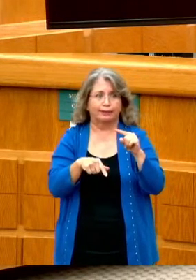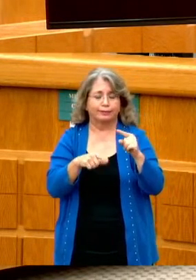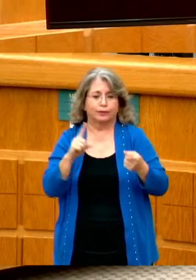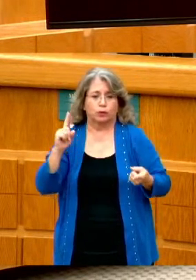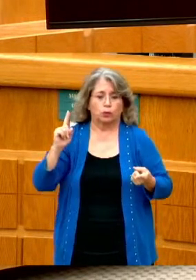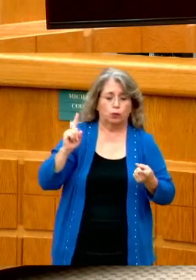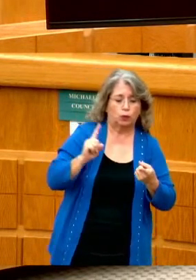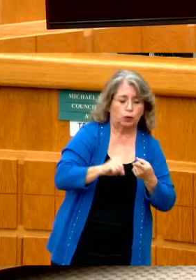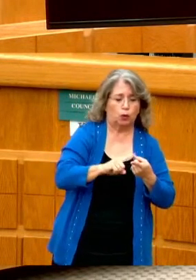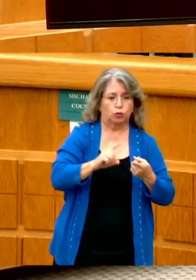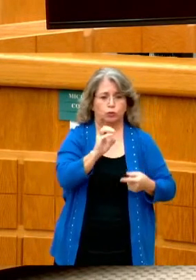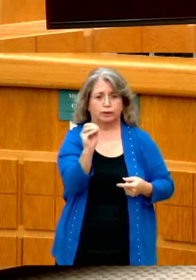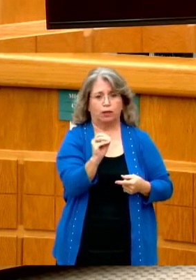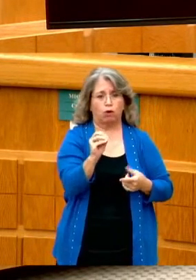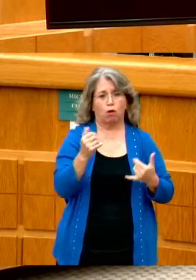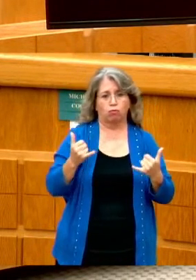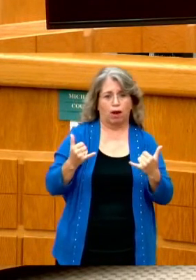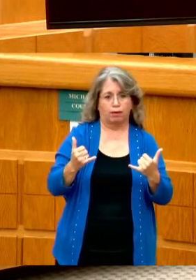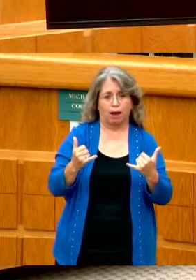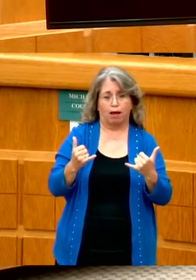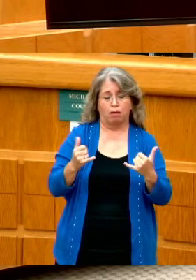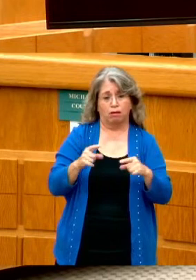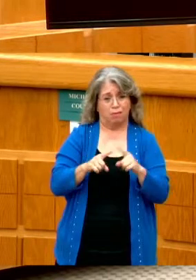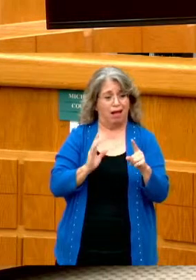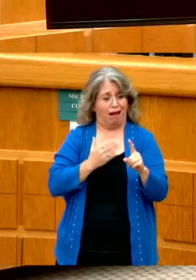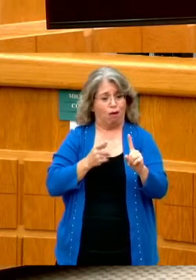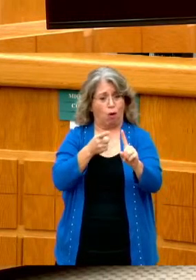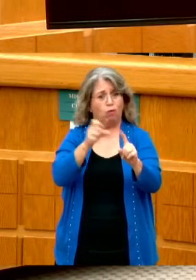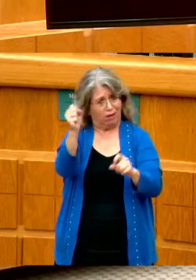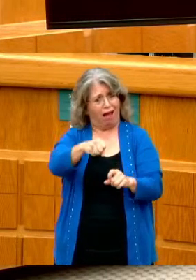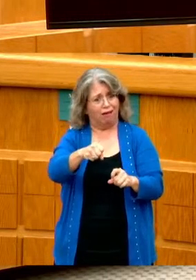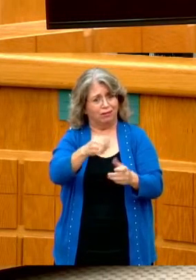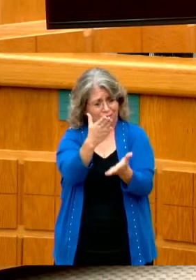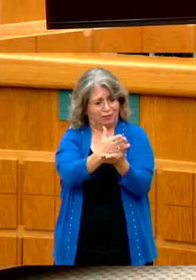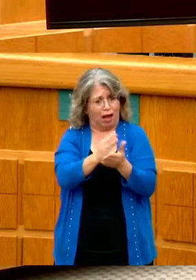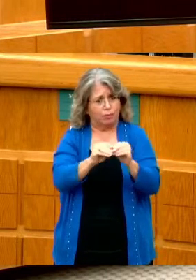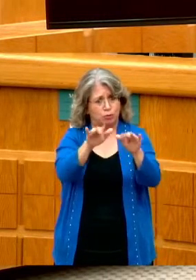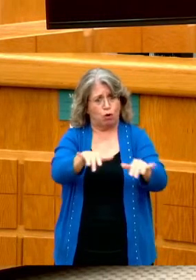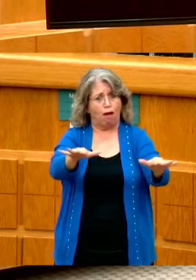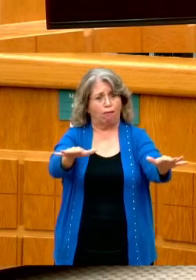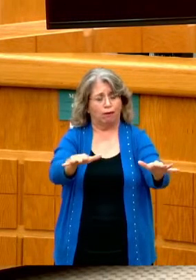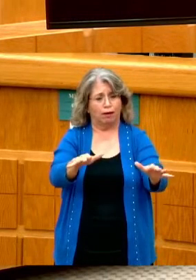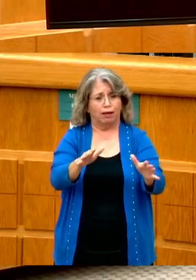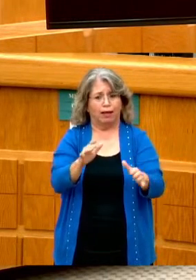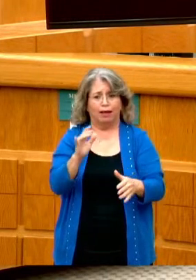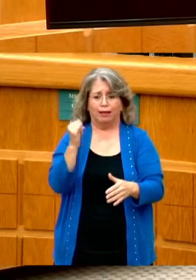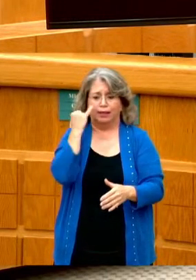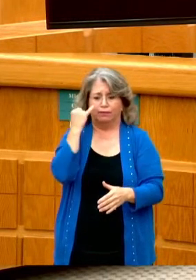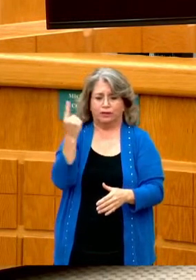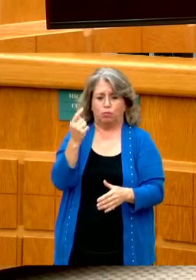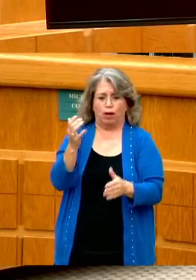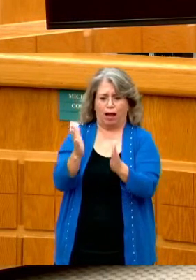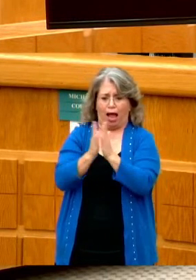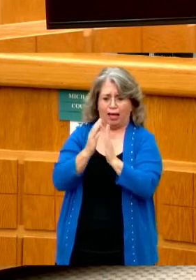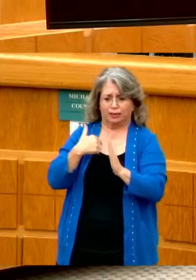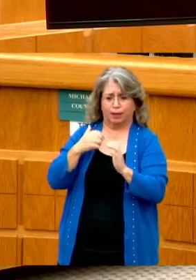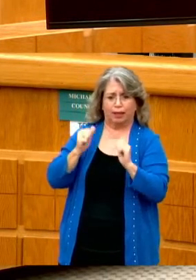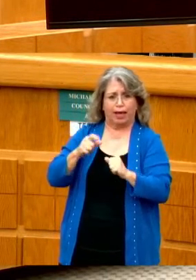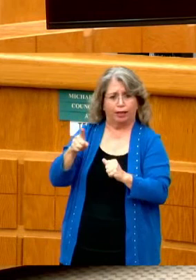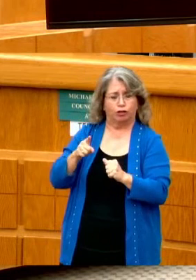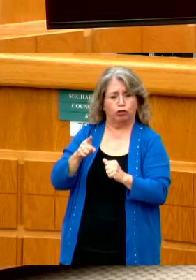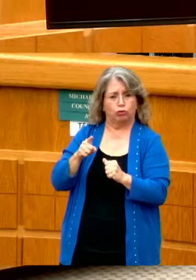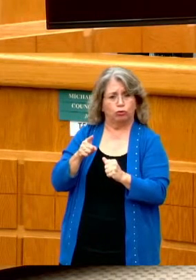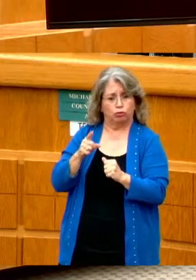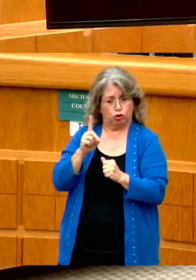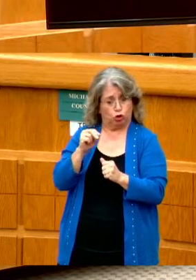with community spread, but our goal, yes, is to stop it. It's like asking me if I want to eradicate cancer. The answer is